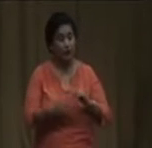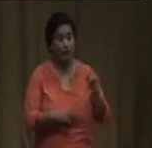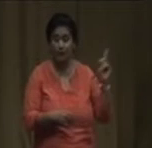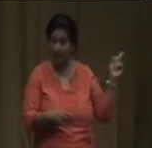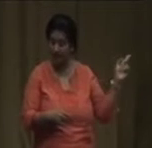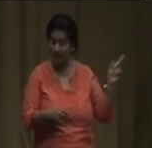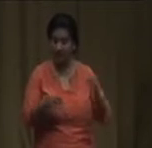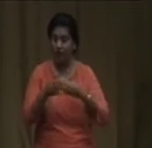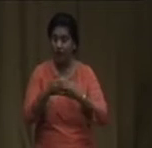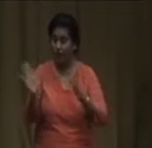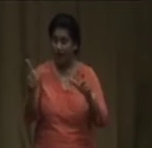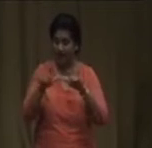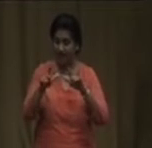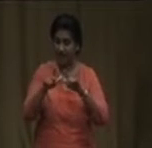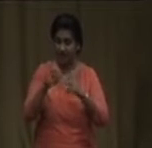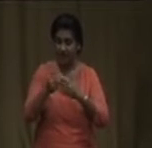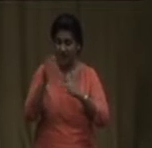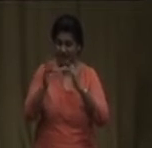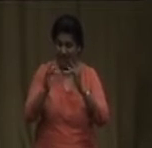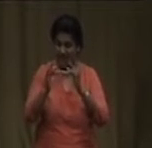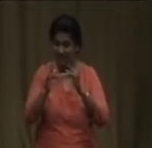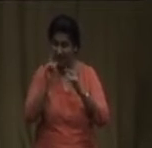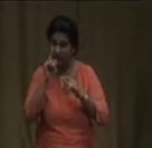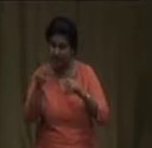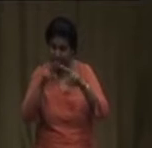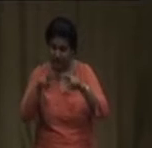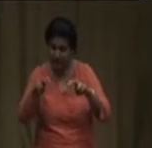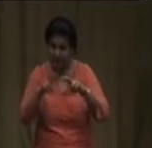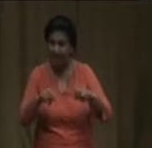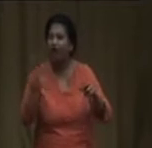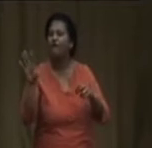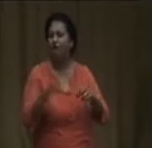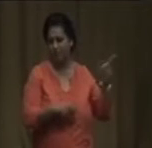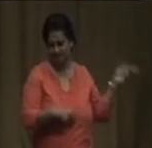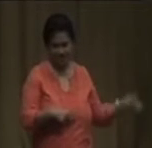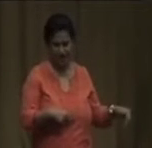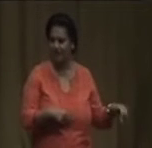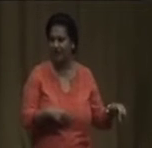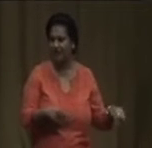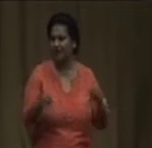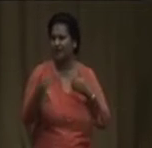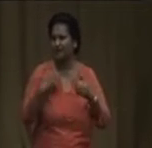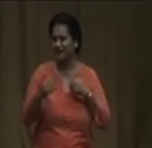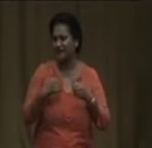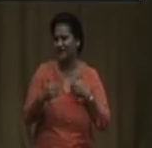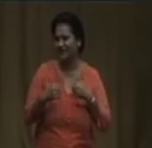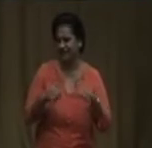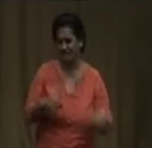open license on the internet, if you go and do a search, originate here at USP.